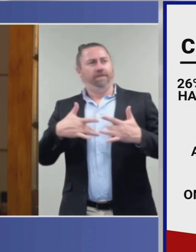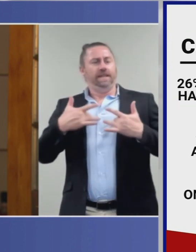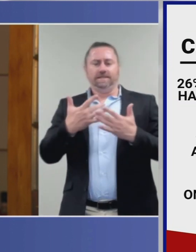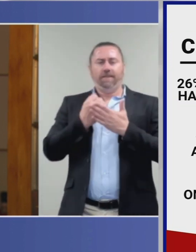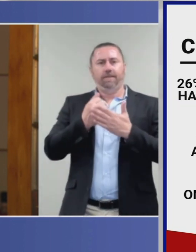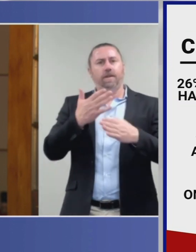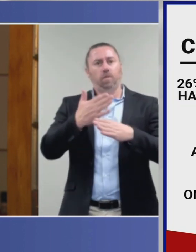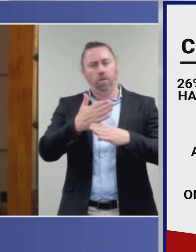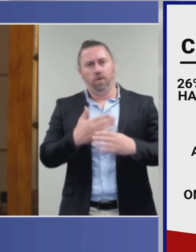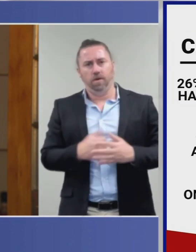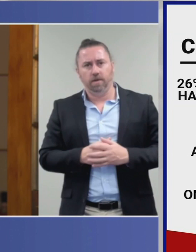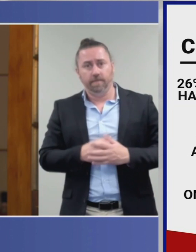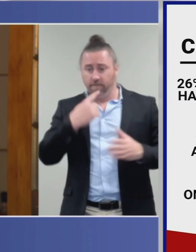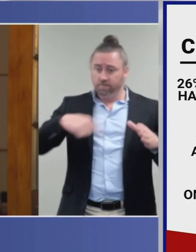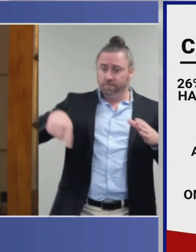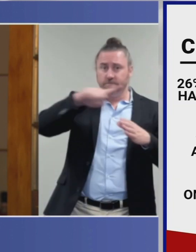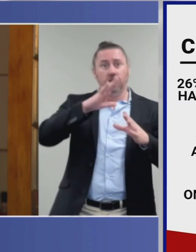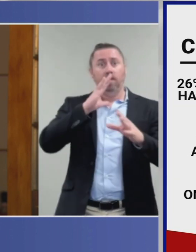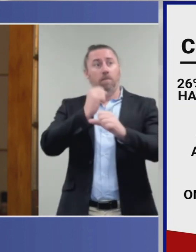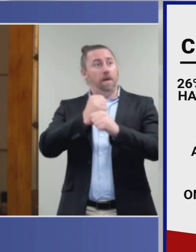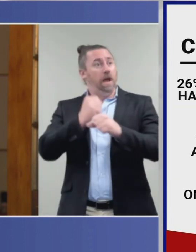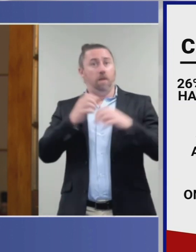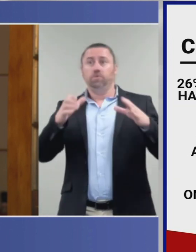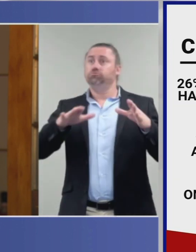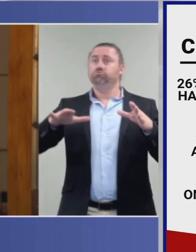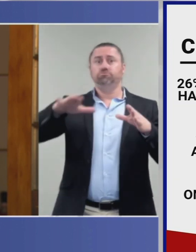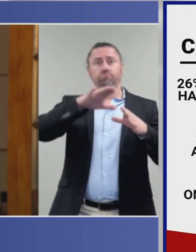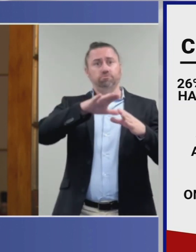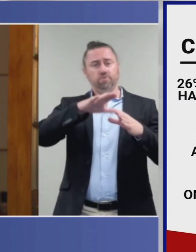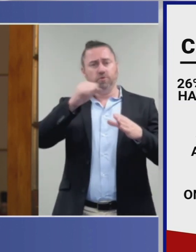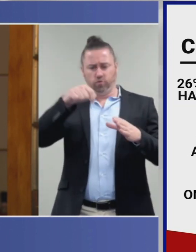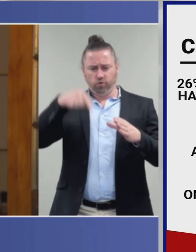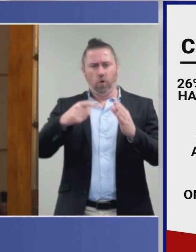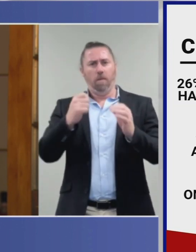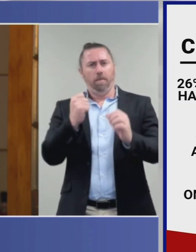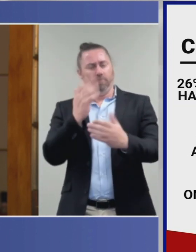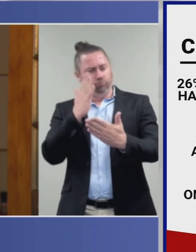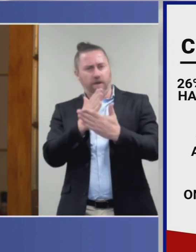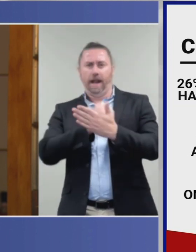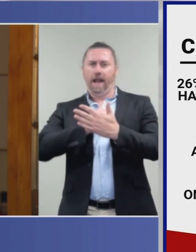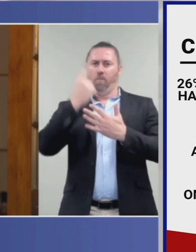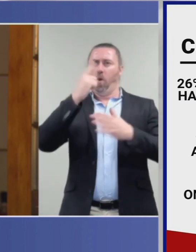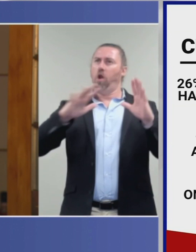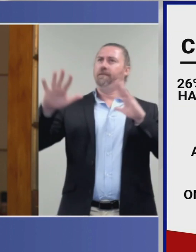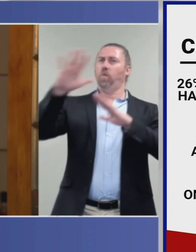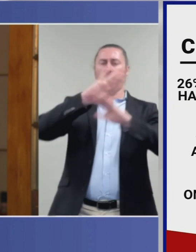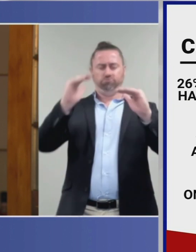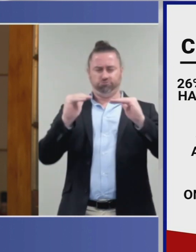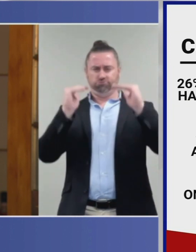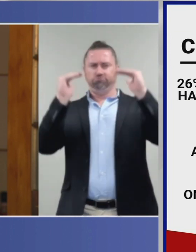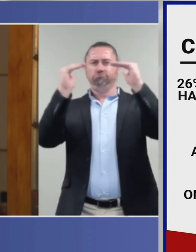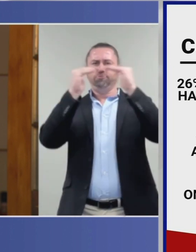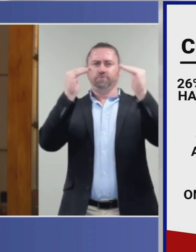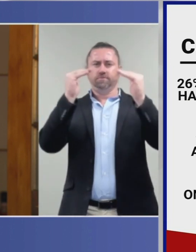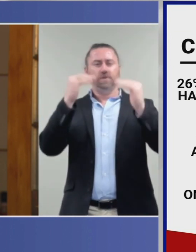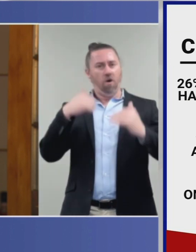whatever capacity this place should be the setter of standards. And that is what I believe this report seeks to achieve.